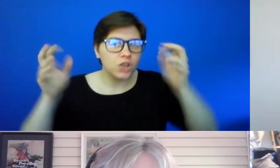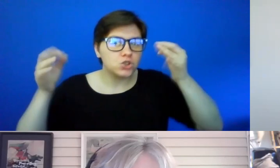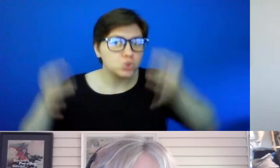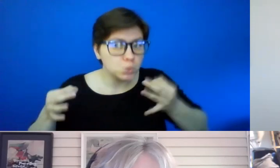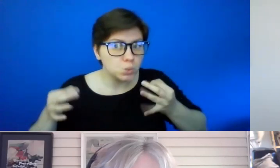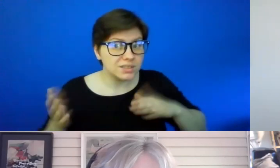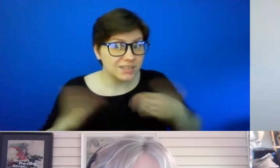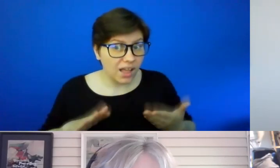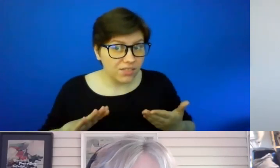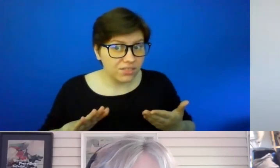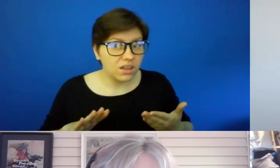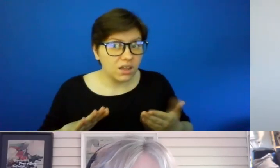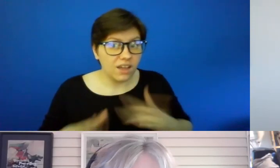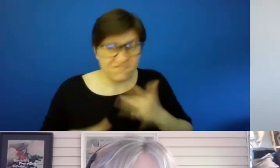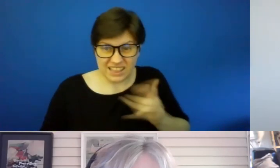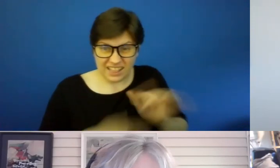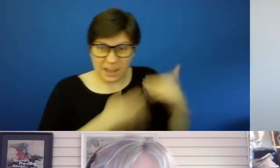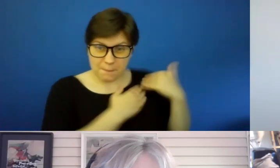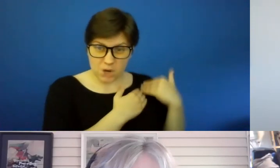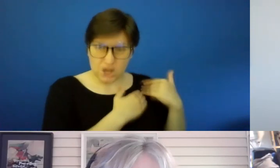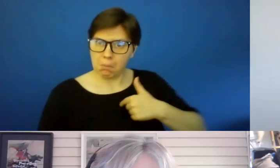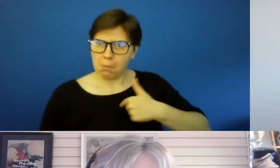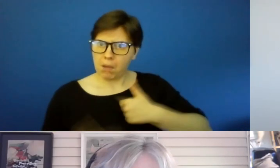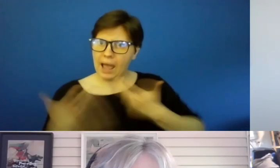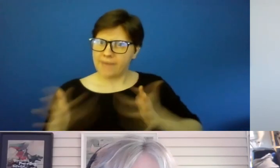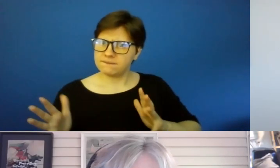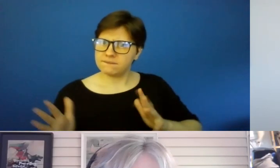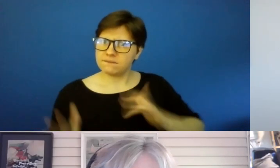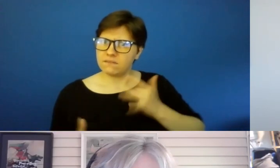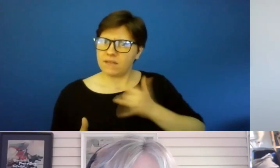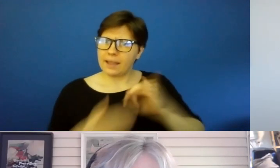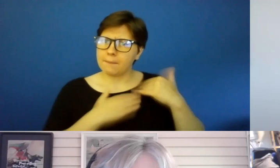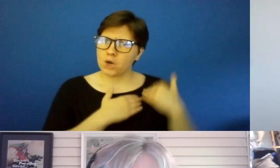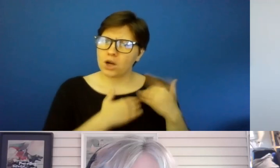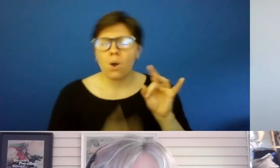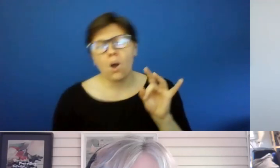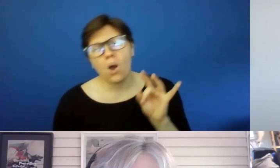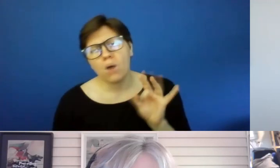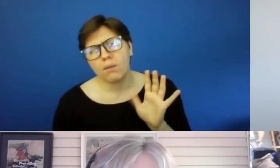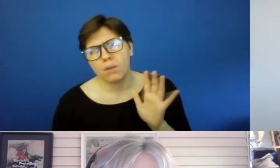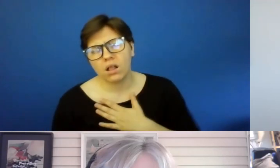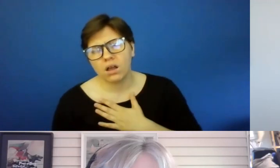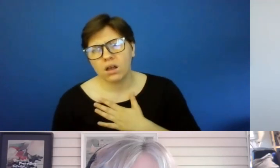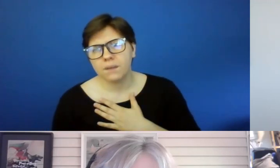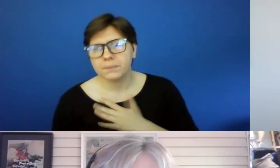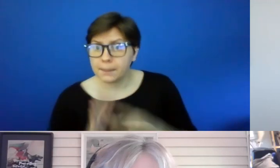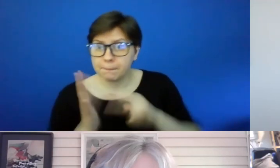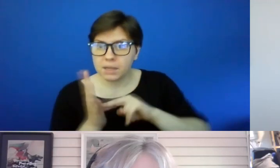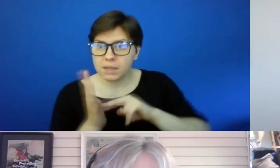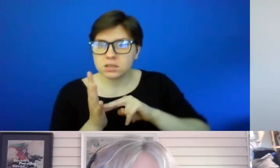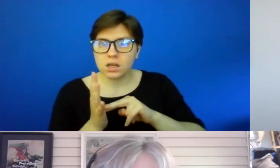death. Feeling like a burden, I felt like a burden. It's horrible. It means that